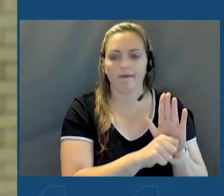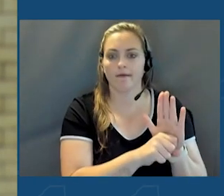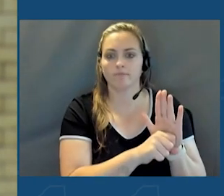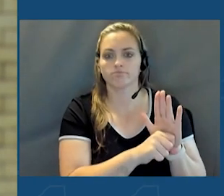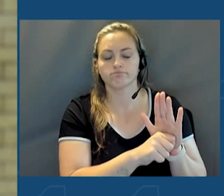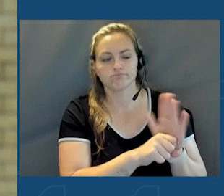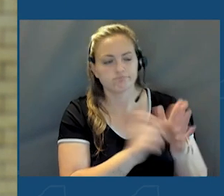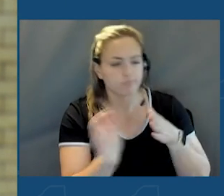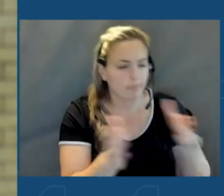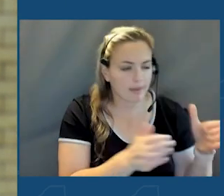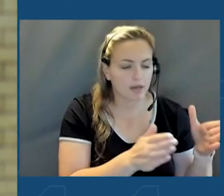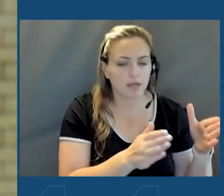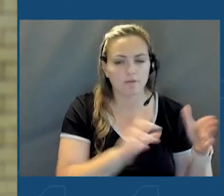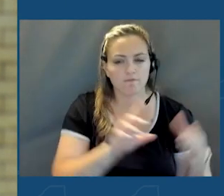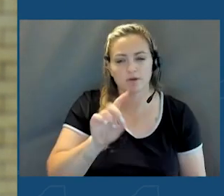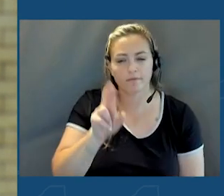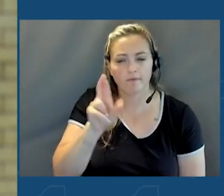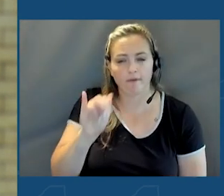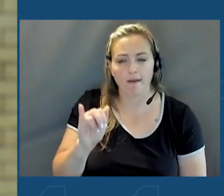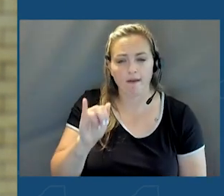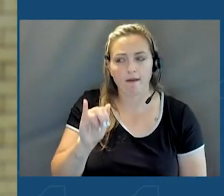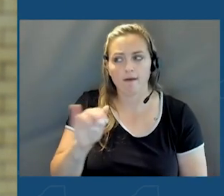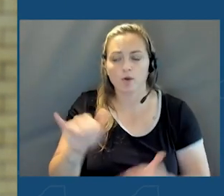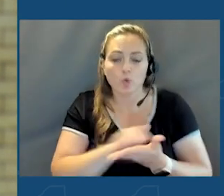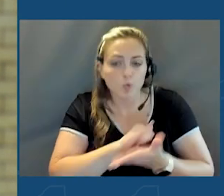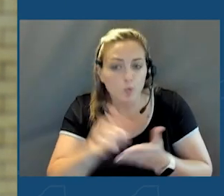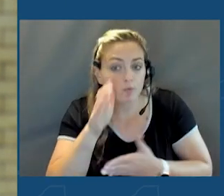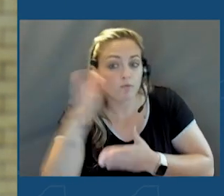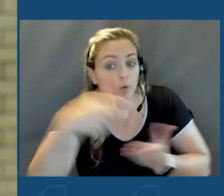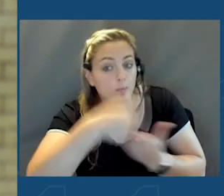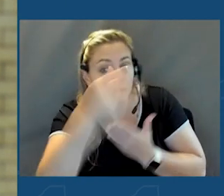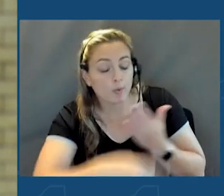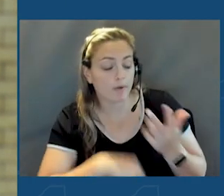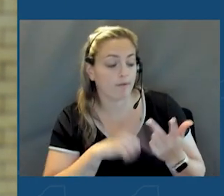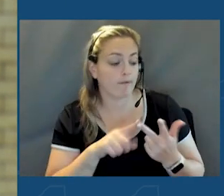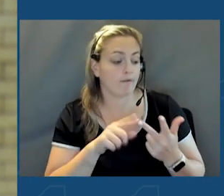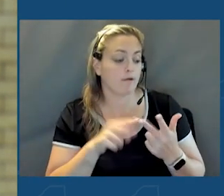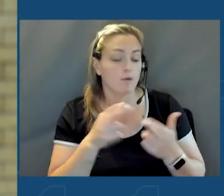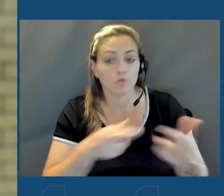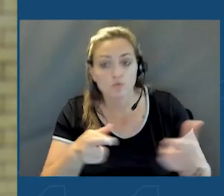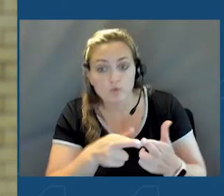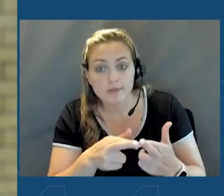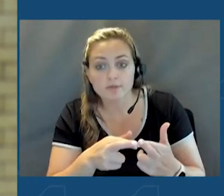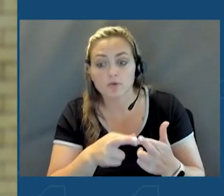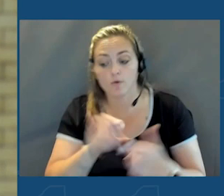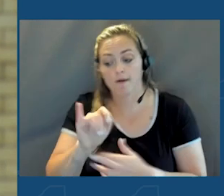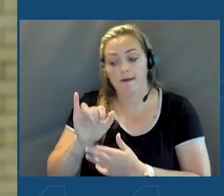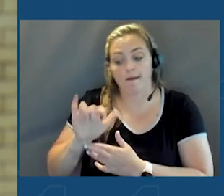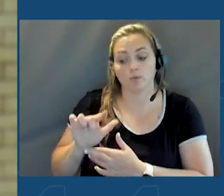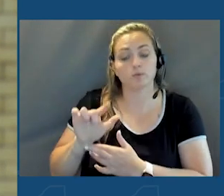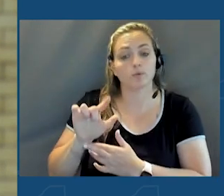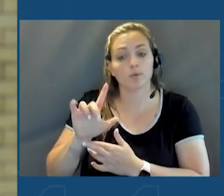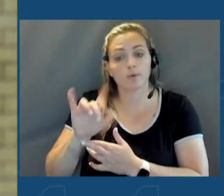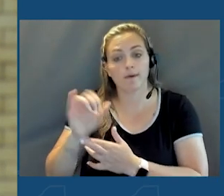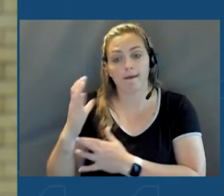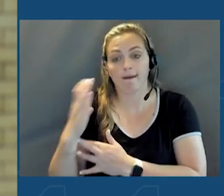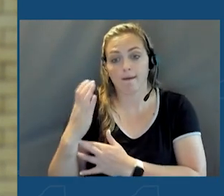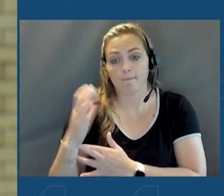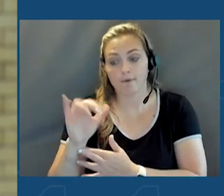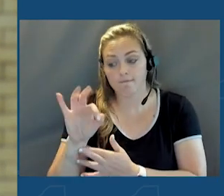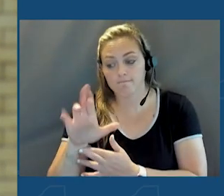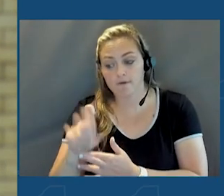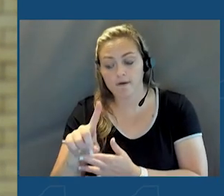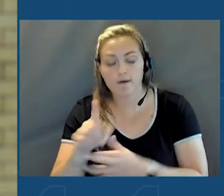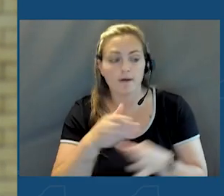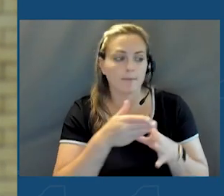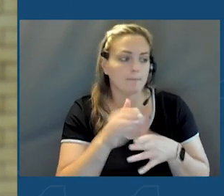Revitalization Initiative, the New York Forward program, the Regional Council Capital Fund, the New York Main Street program, the